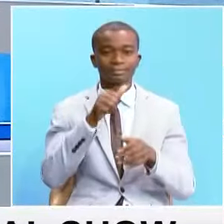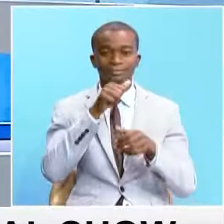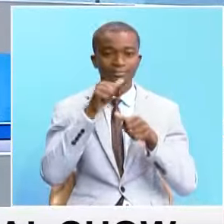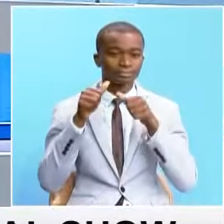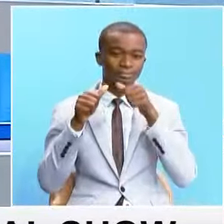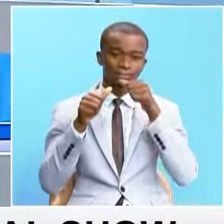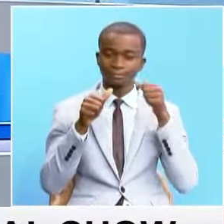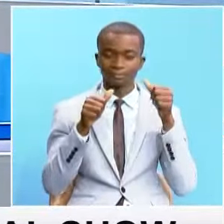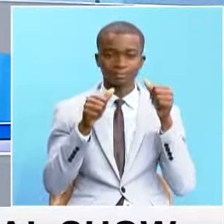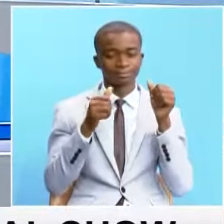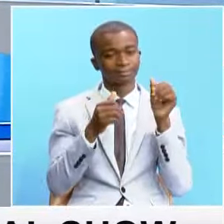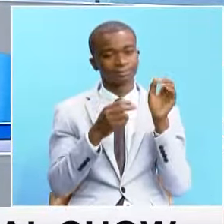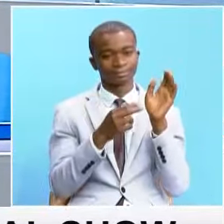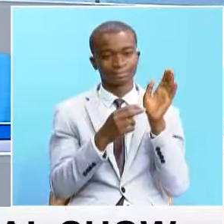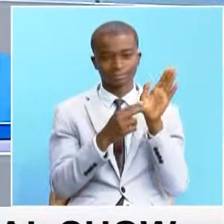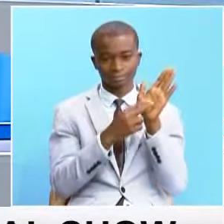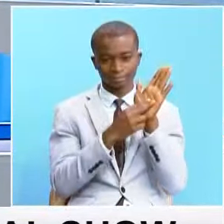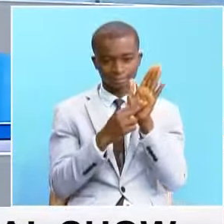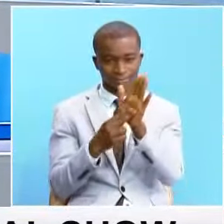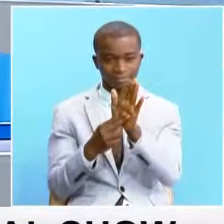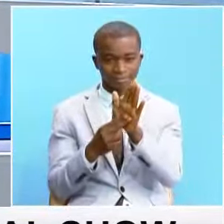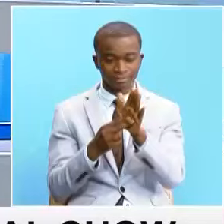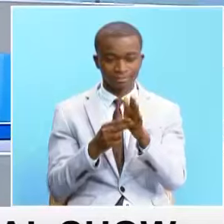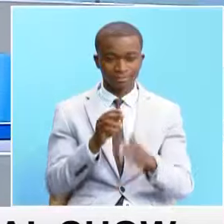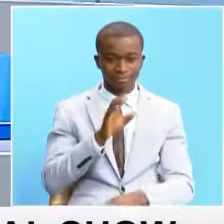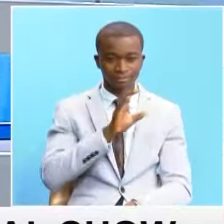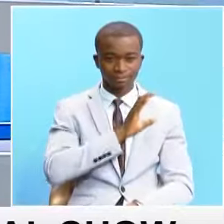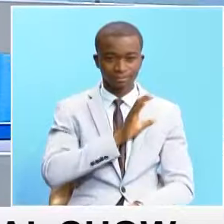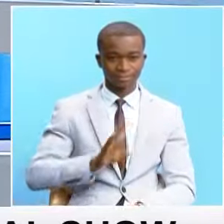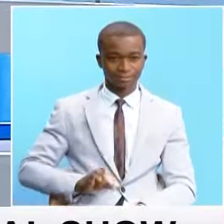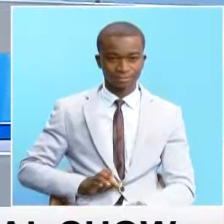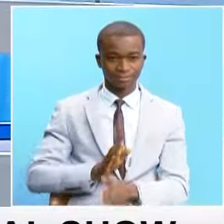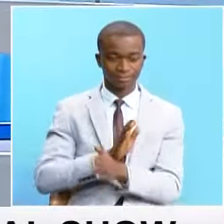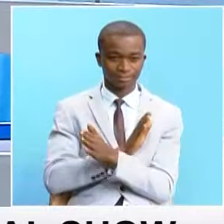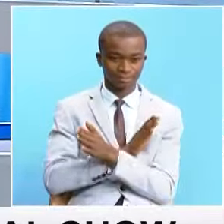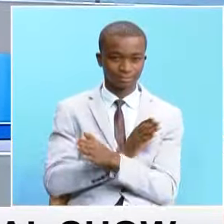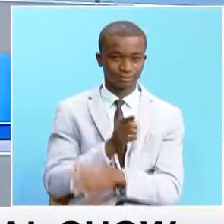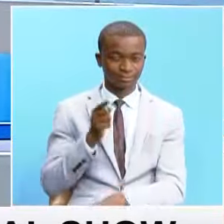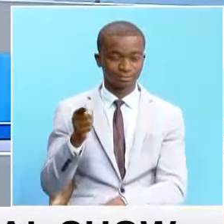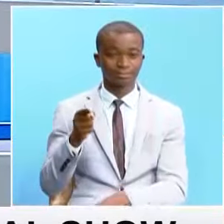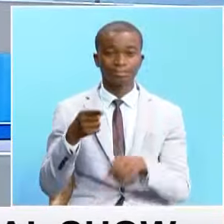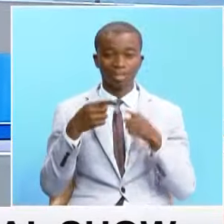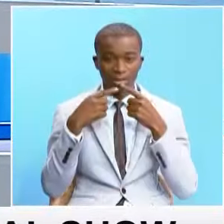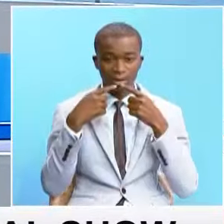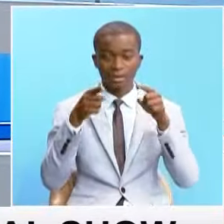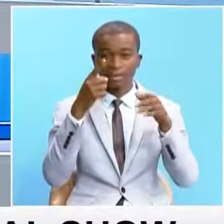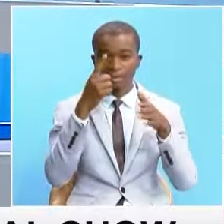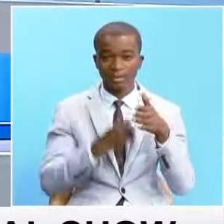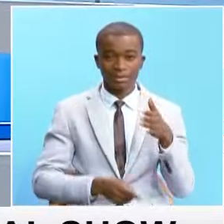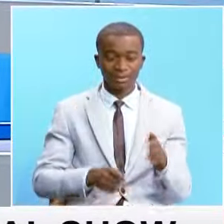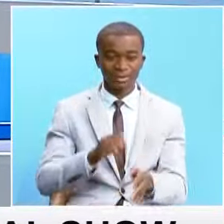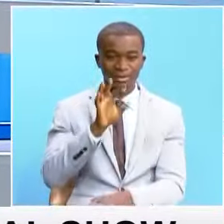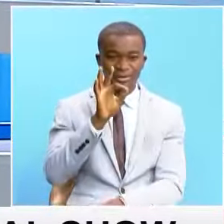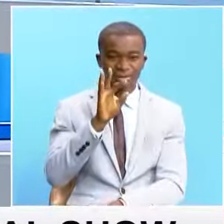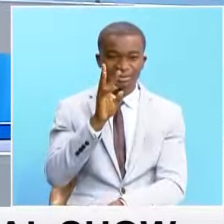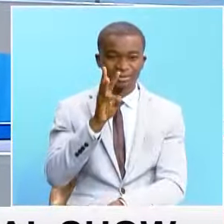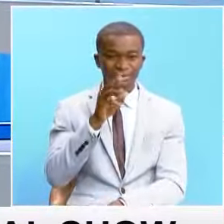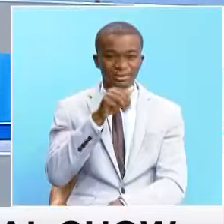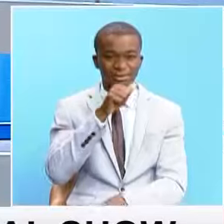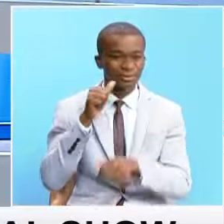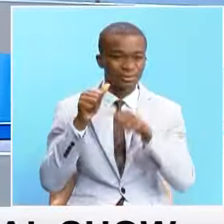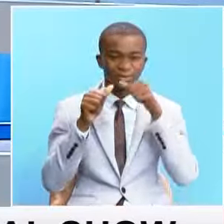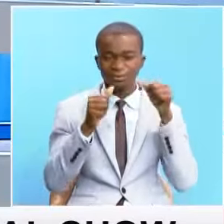and Commercial Cooperative Society of Zambia Limited has announced that this year's 96th Agricultural and